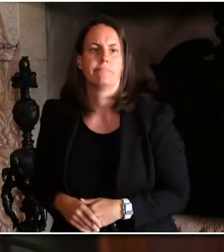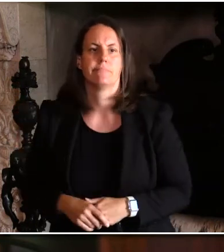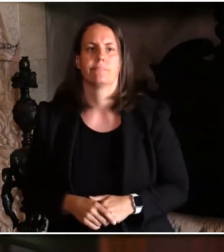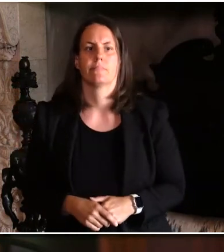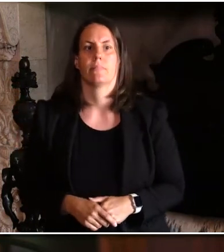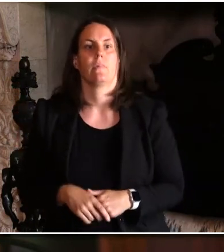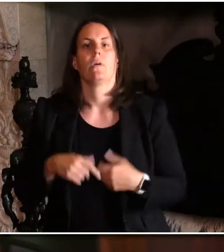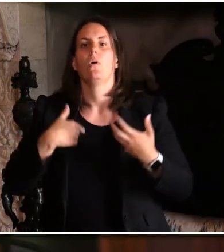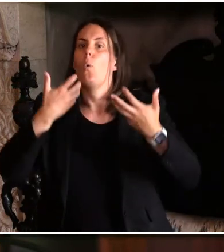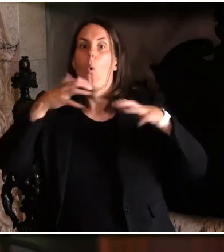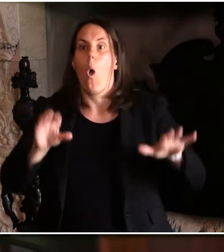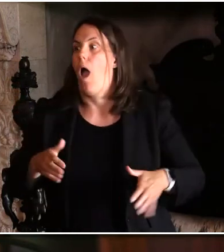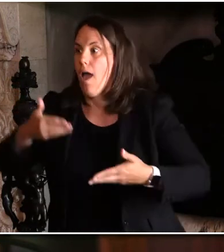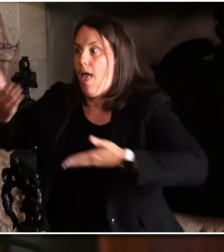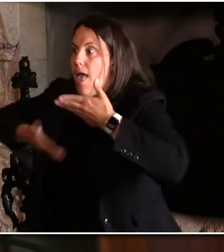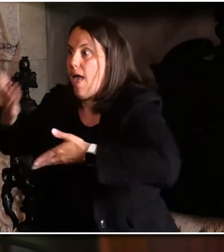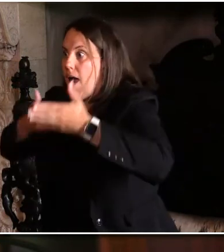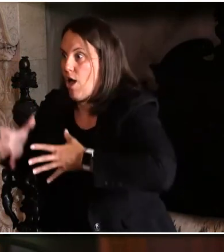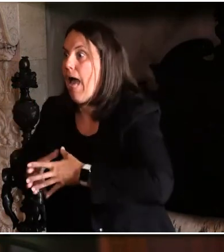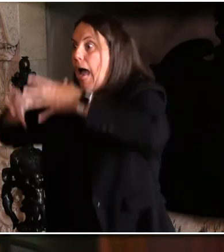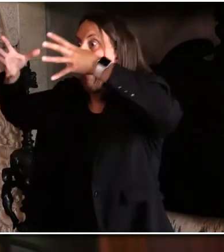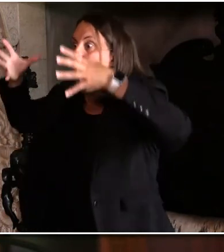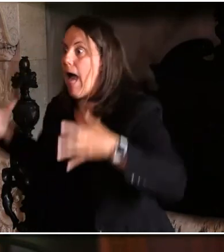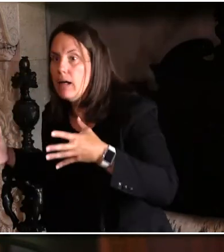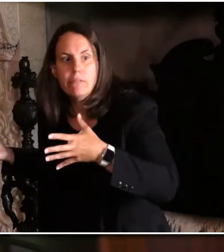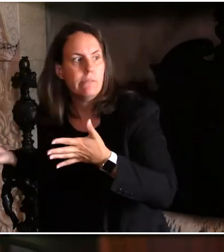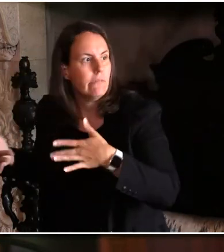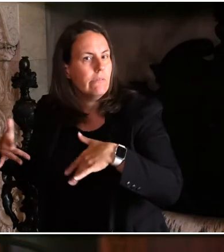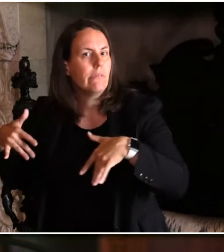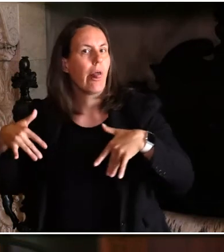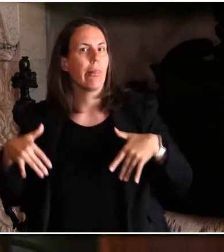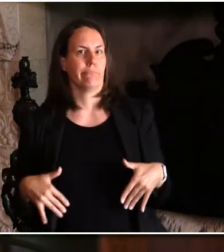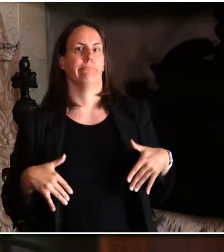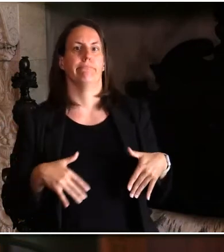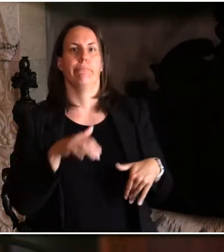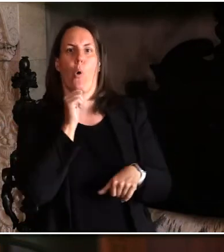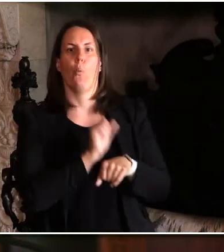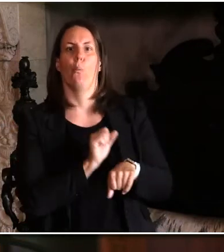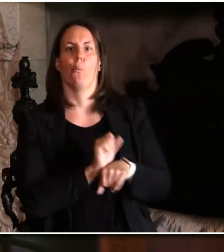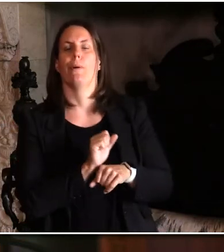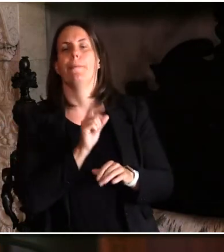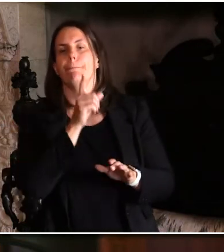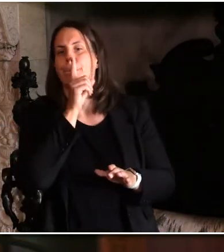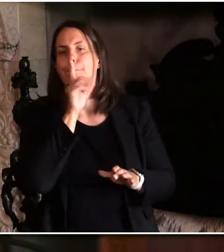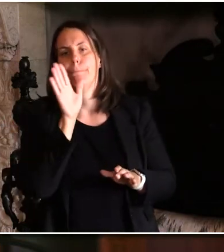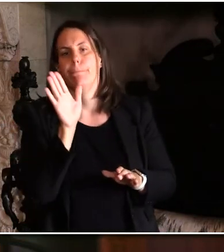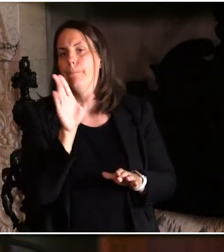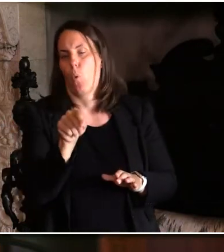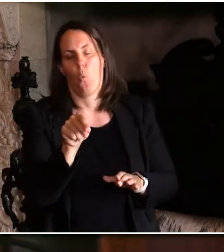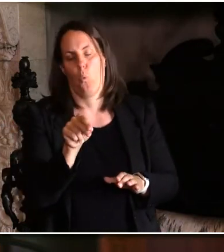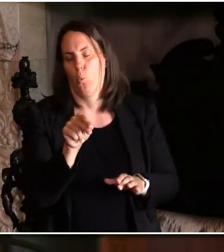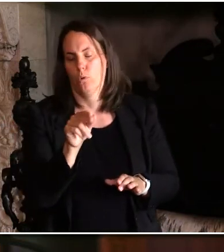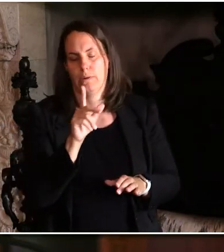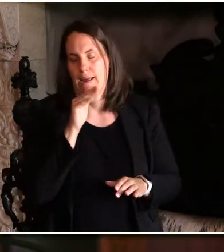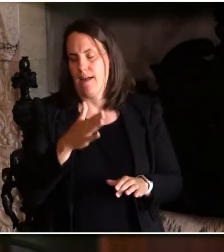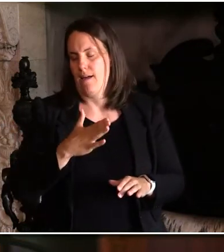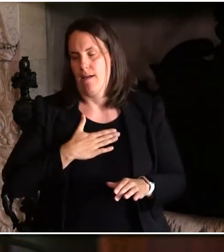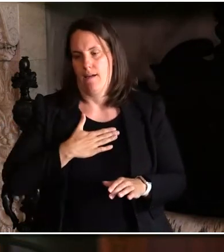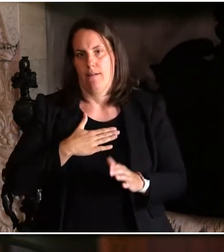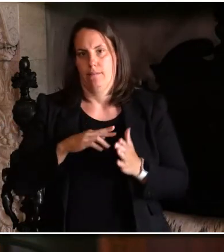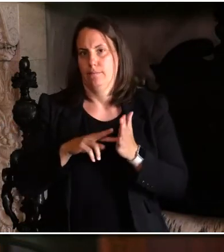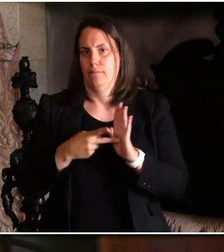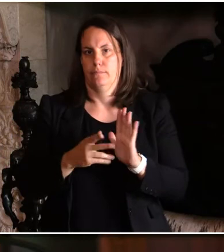board when there is not contact tracing work for them to do. So we are working very closely with local public health to make